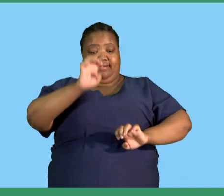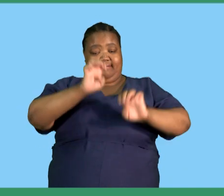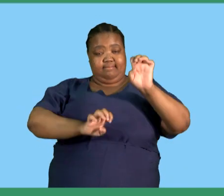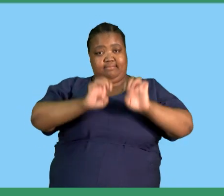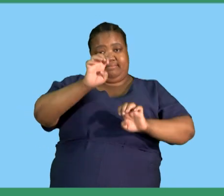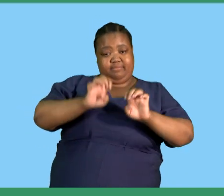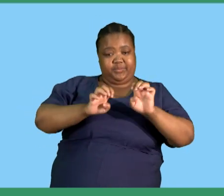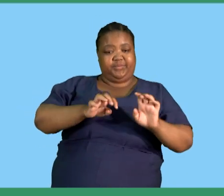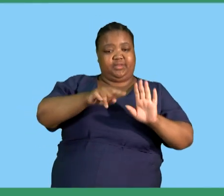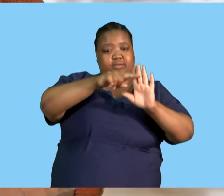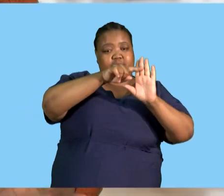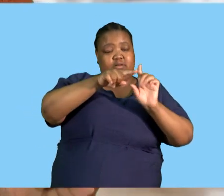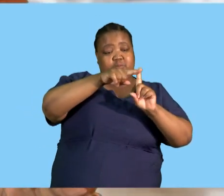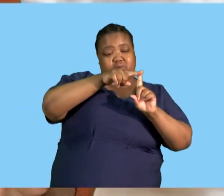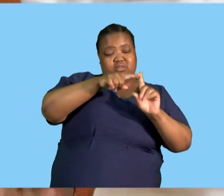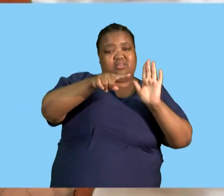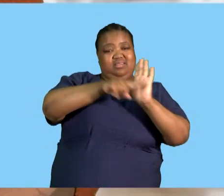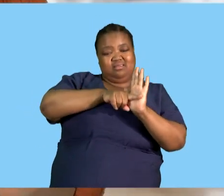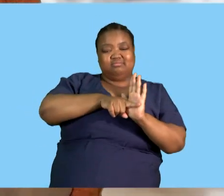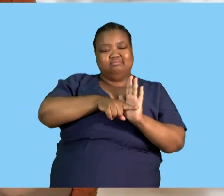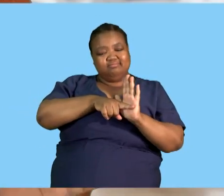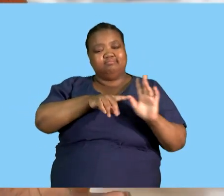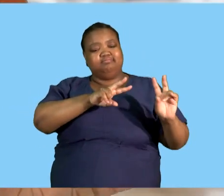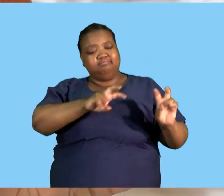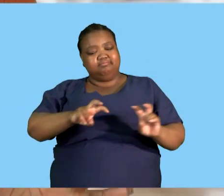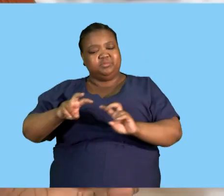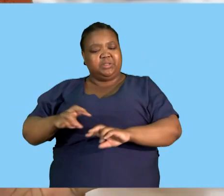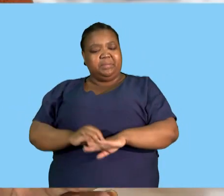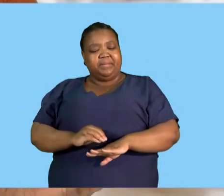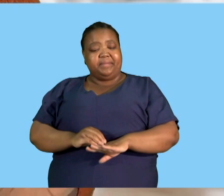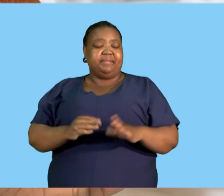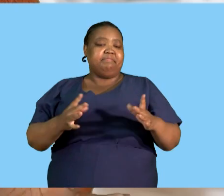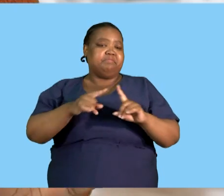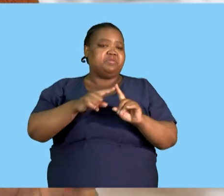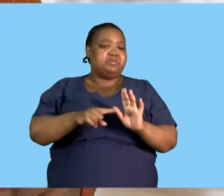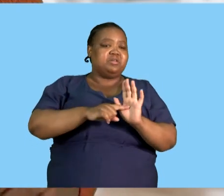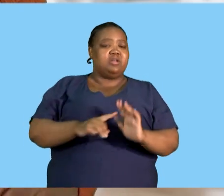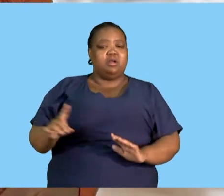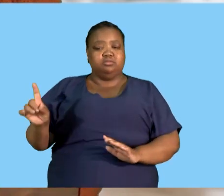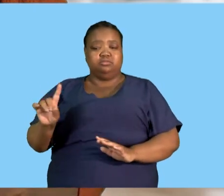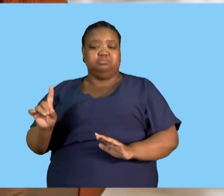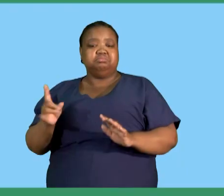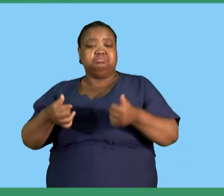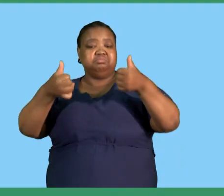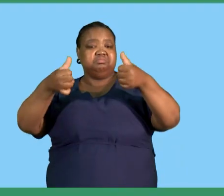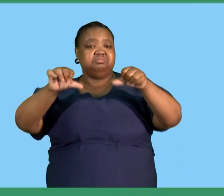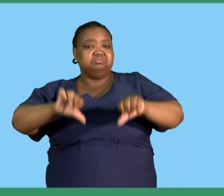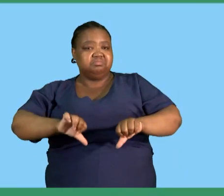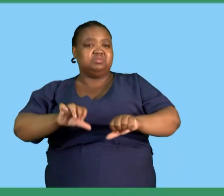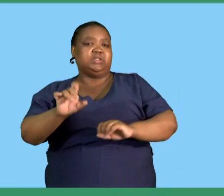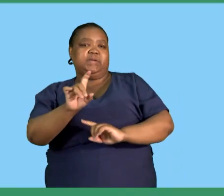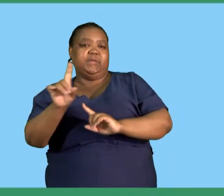Like I said, when you're evaluating, you're looking at the pros and the cons, the positives and the negatives of a problem. You're considering the advantages